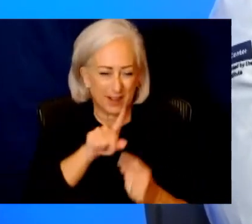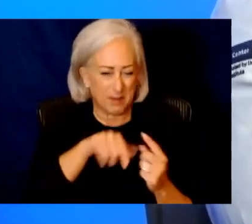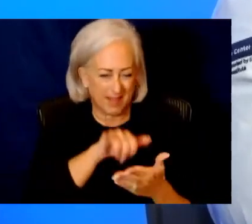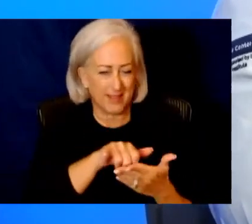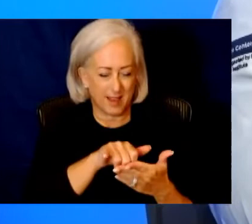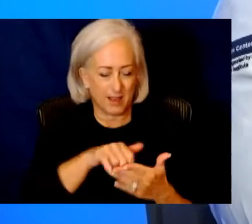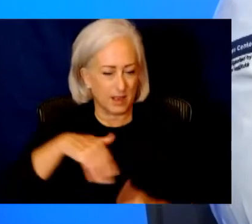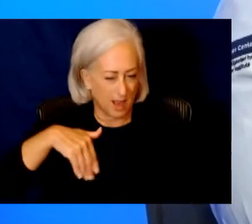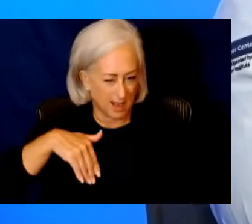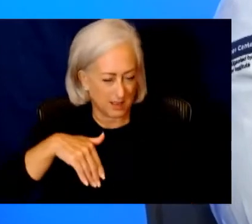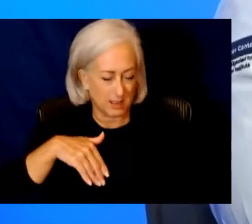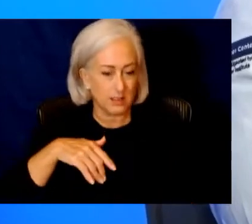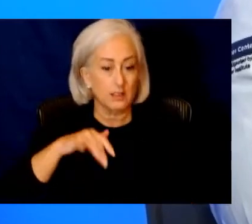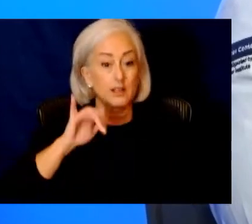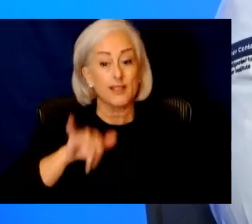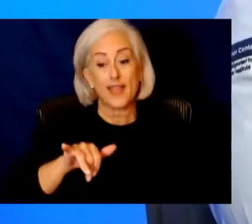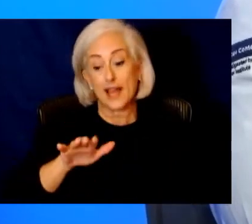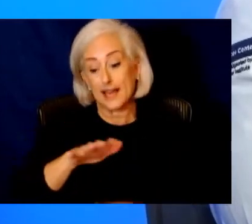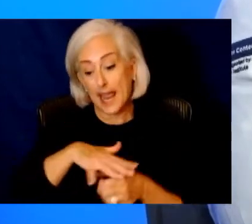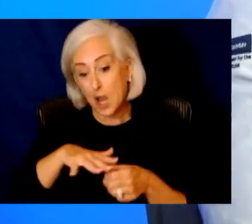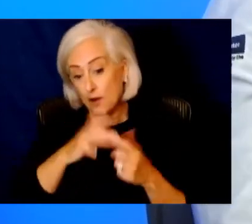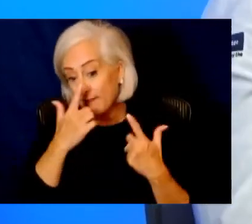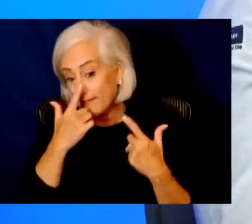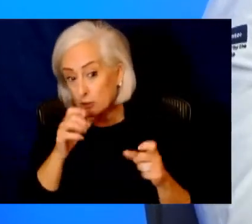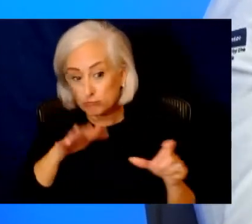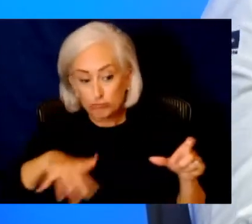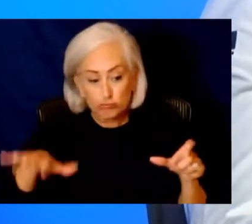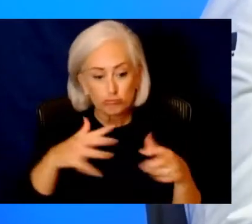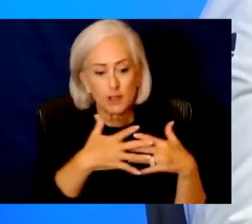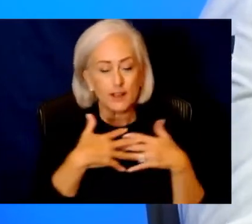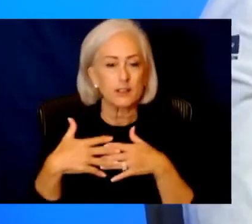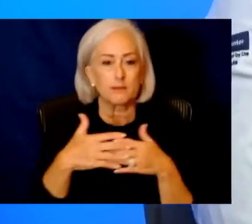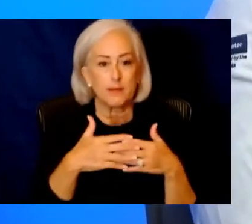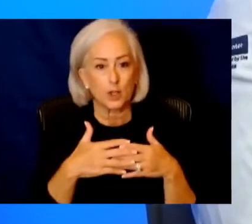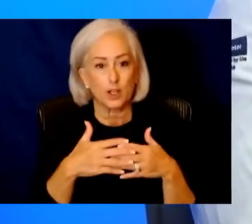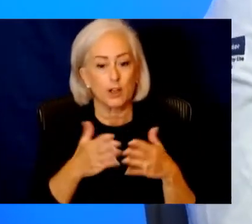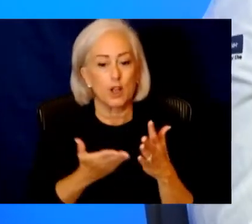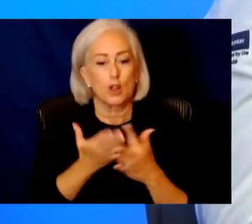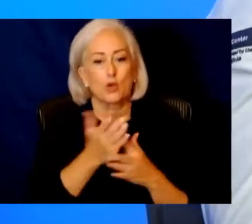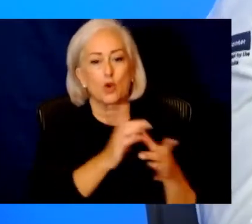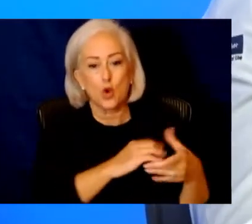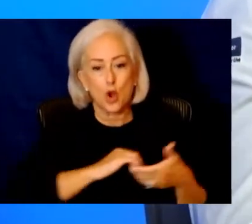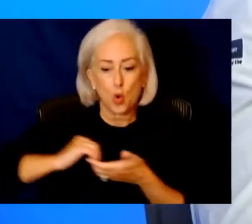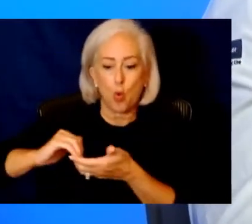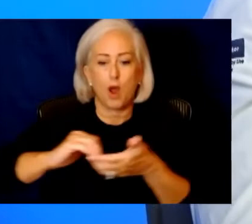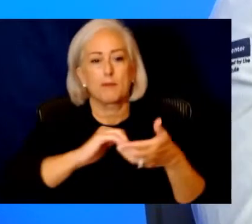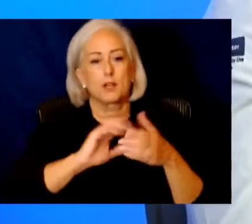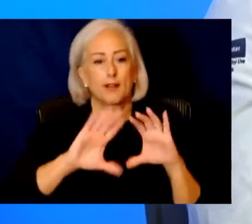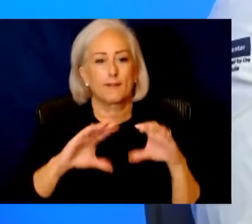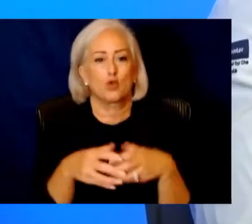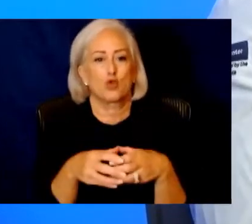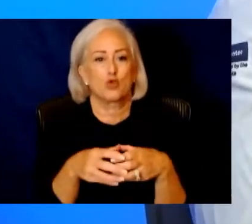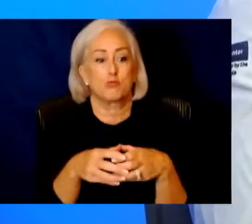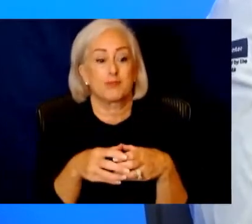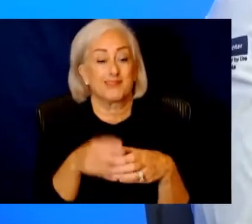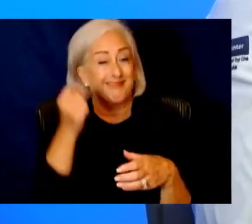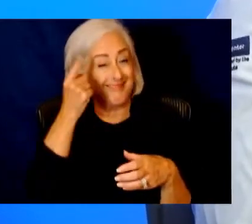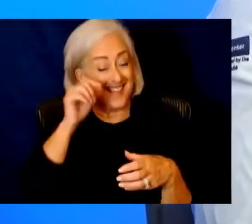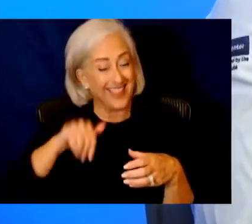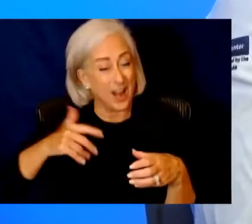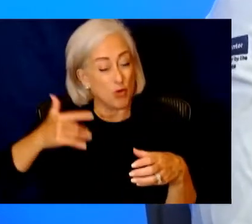of interest around the country through the cooperative groups, because these are rare populations,